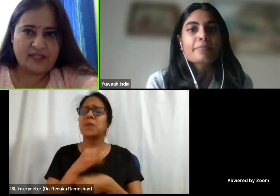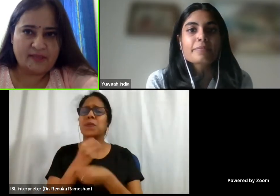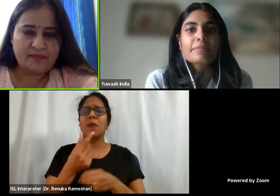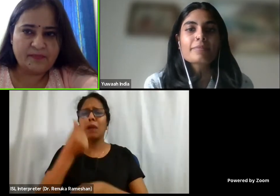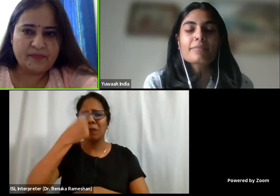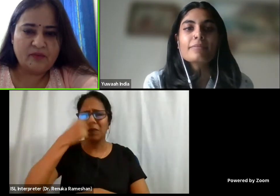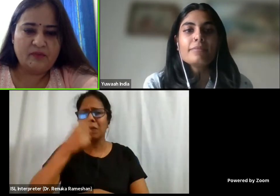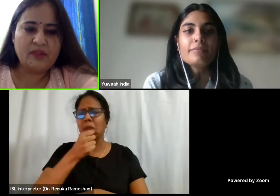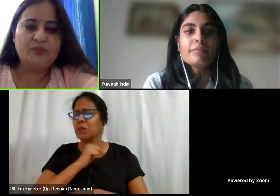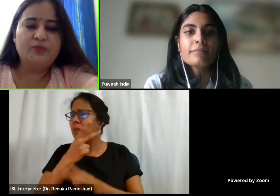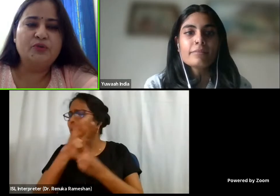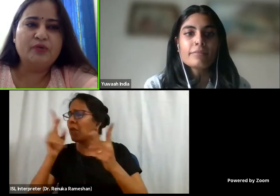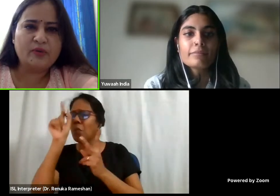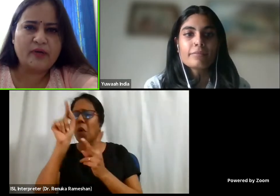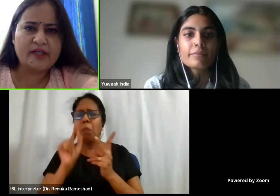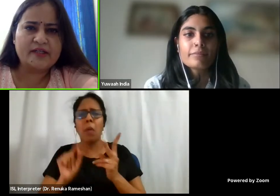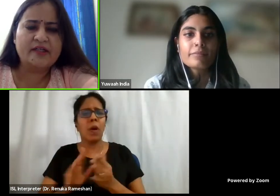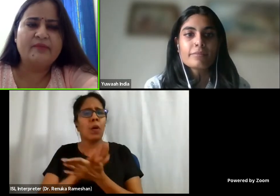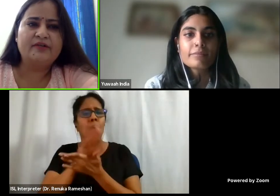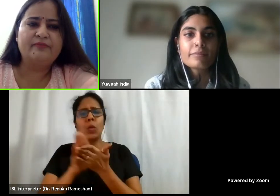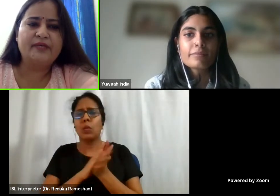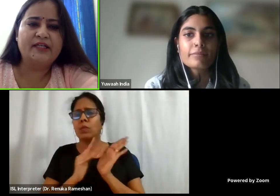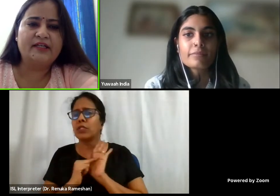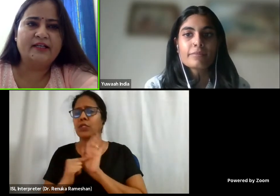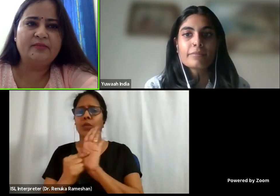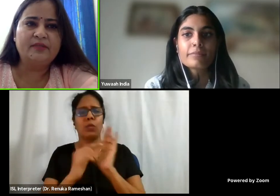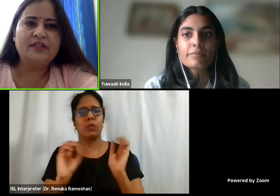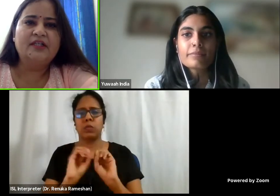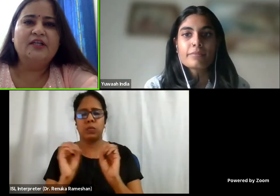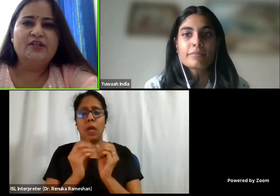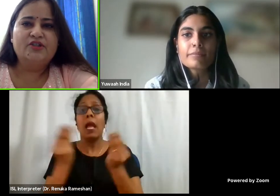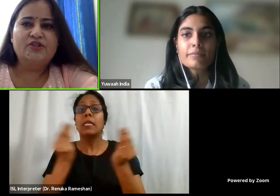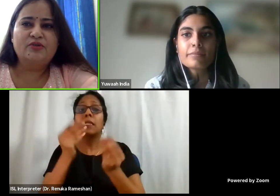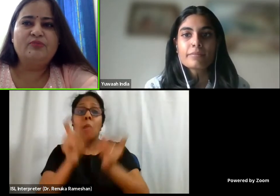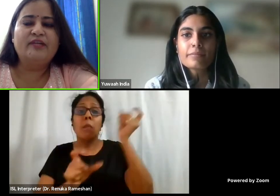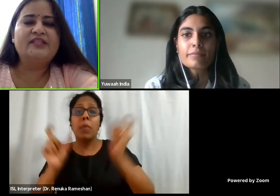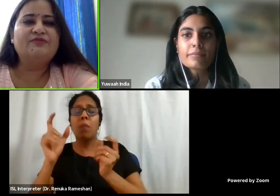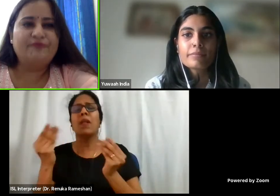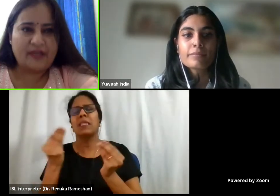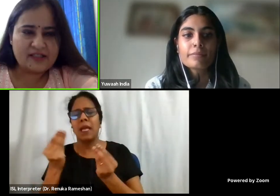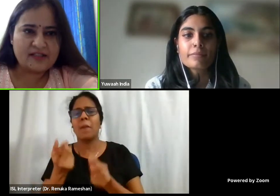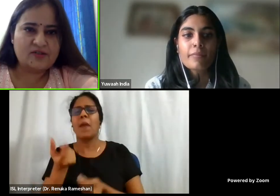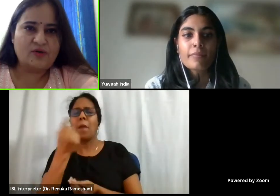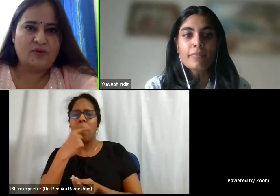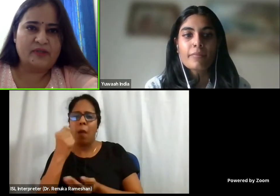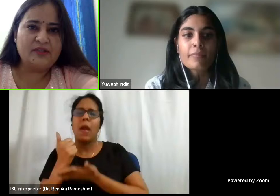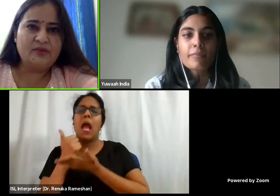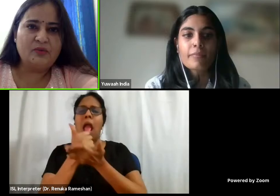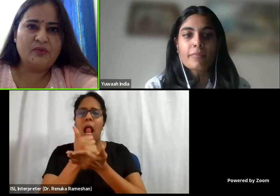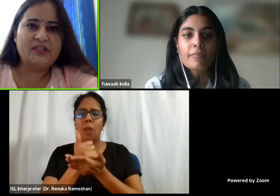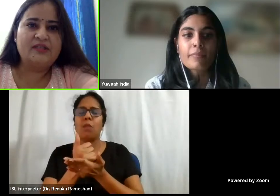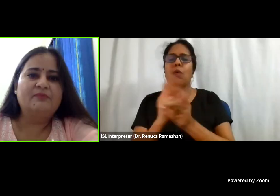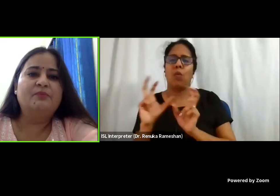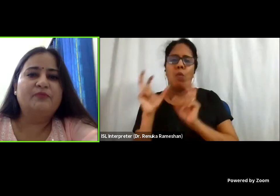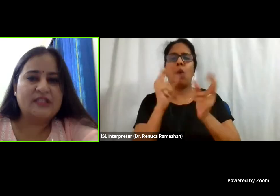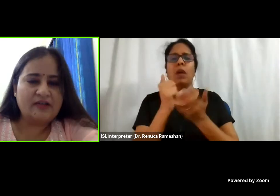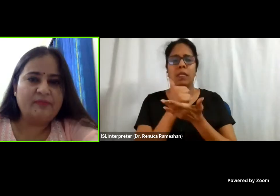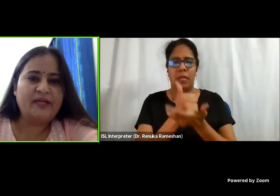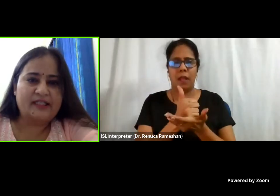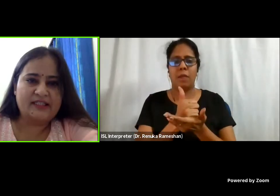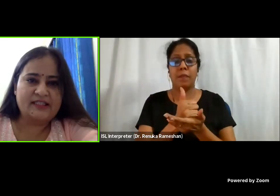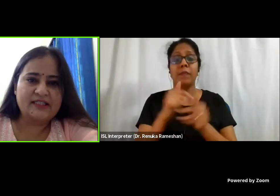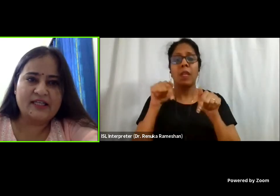For some, we do require a little bit of medical help. So let's face this COVID with